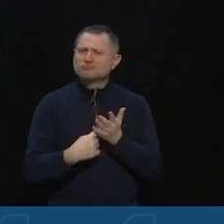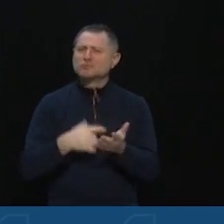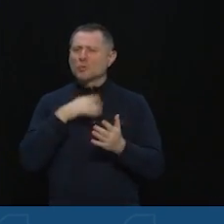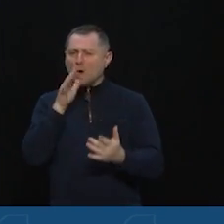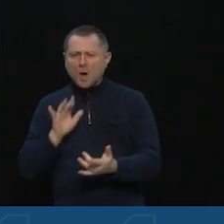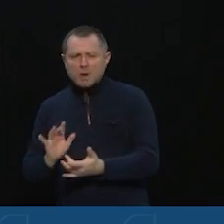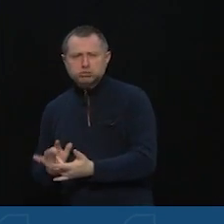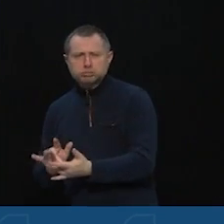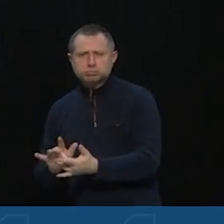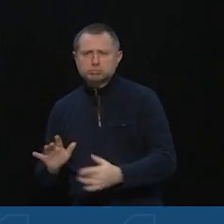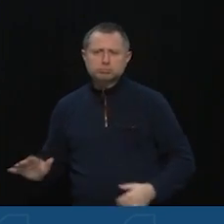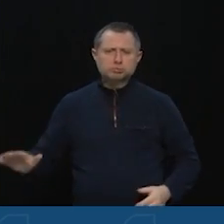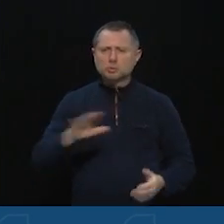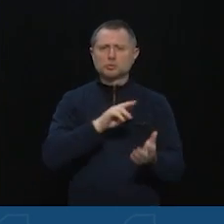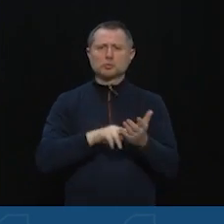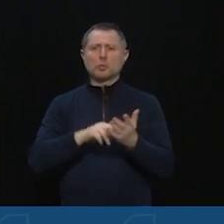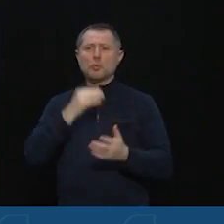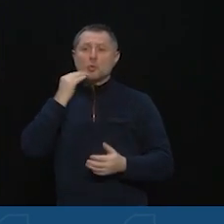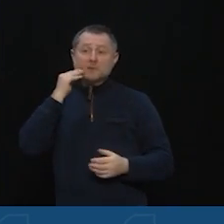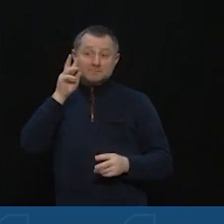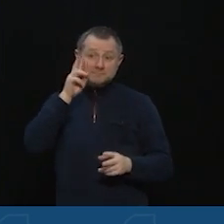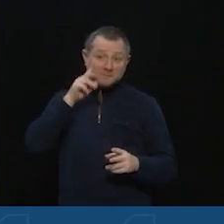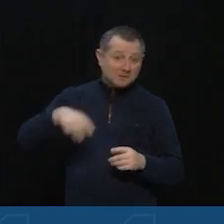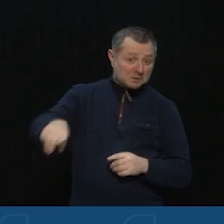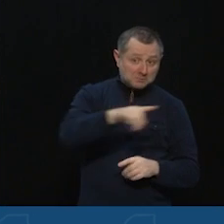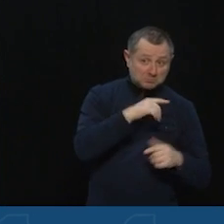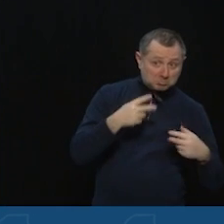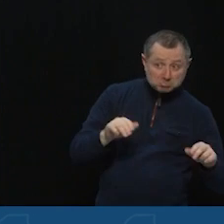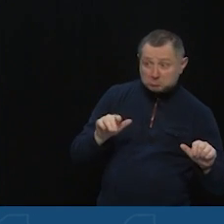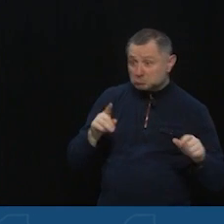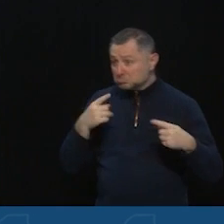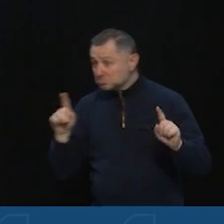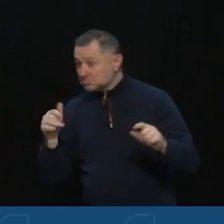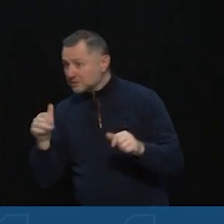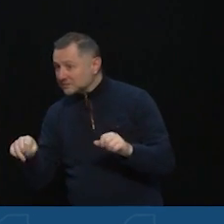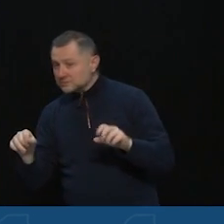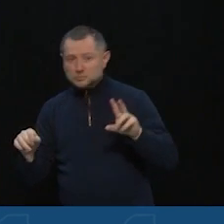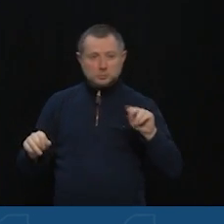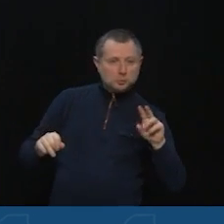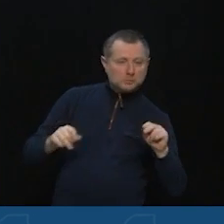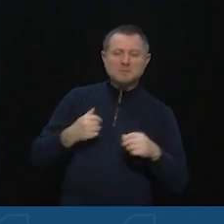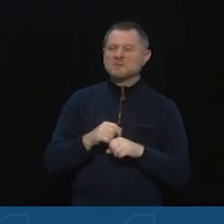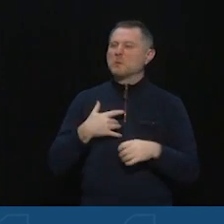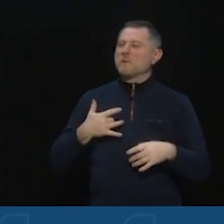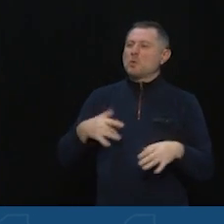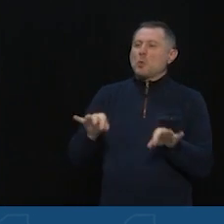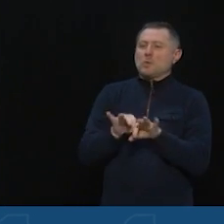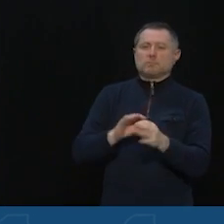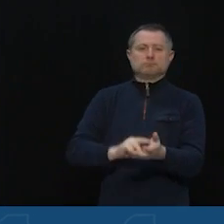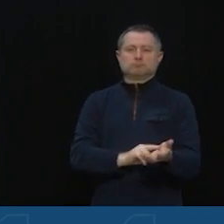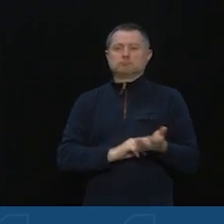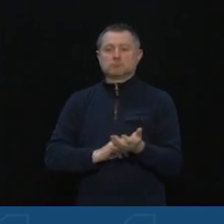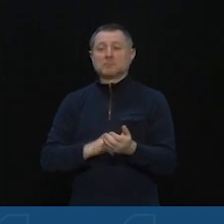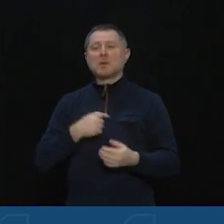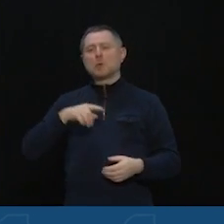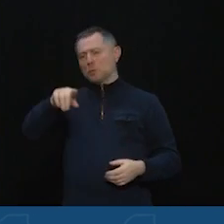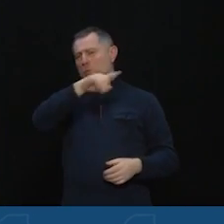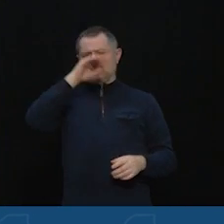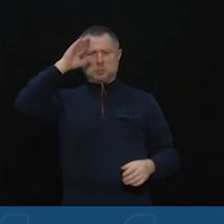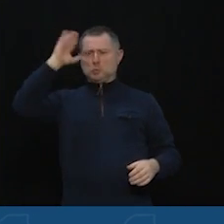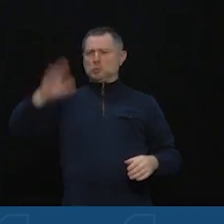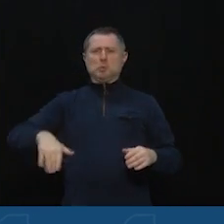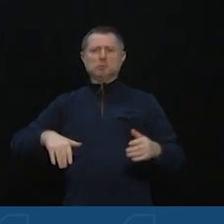again, see whether they're having more success, because I believe that that's important. But again, I think you'll also understand that this is